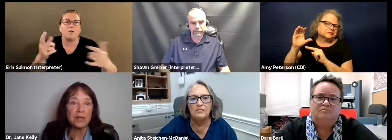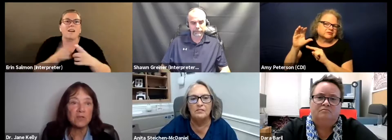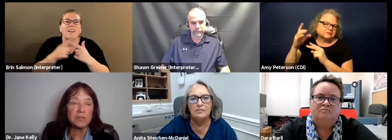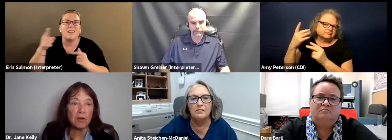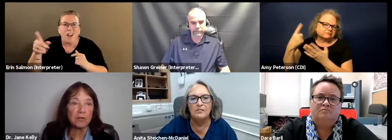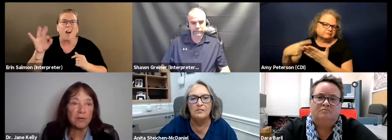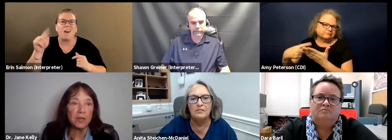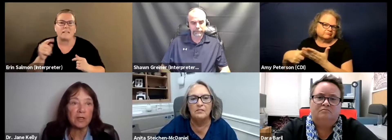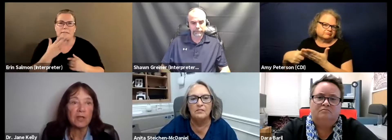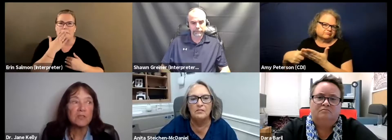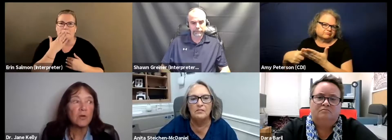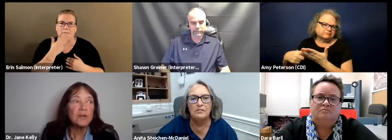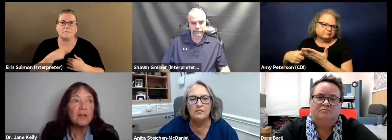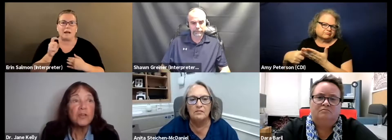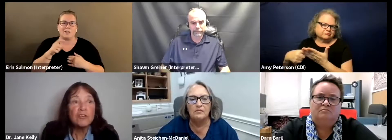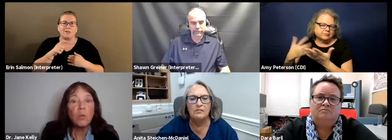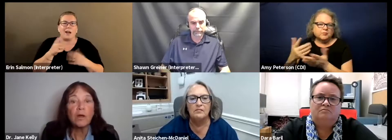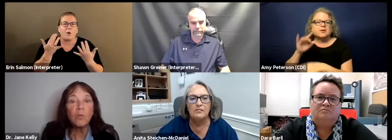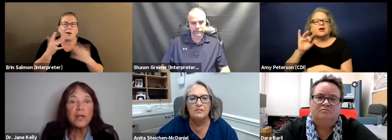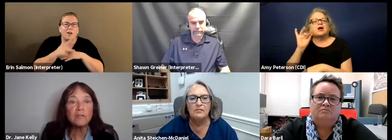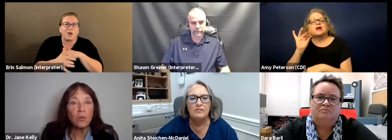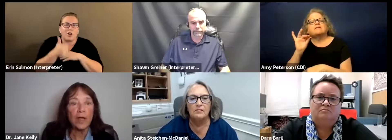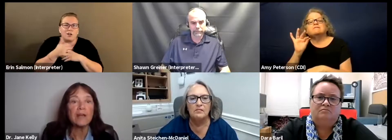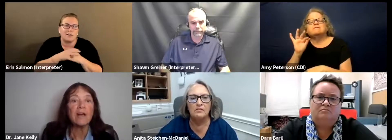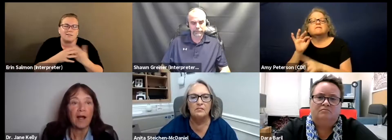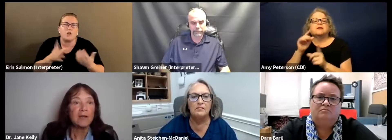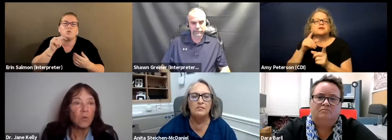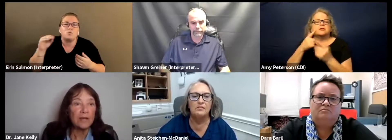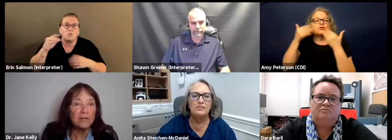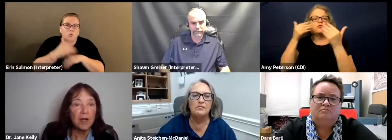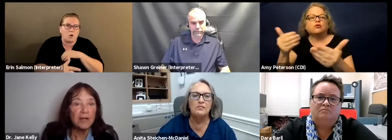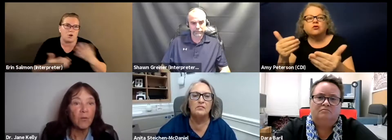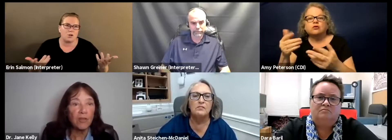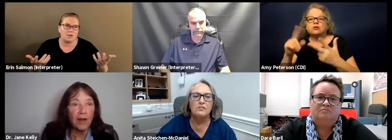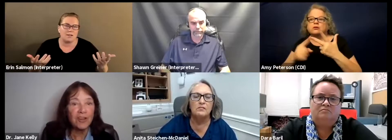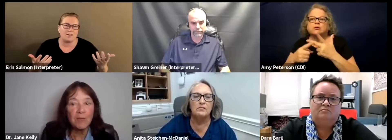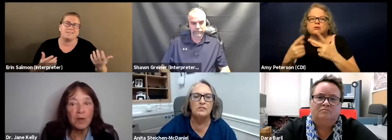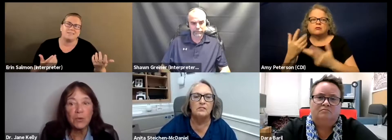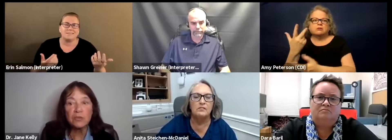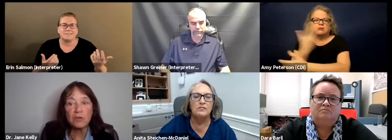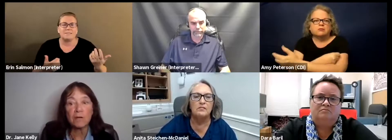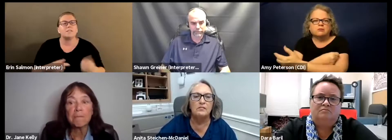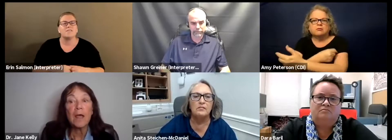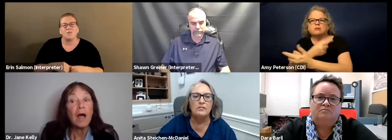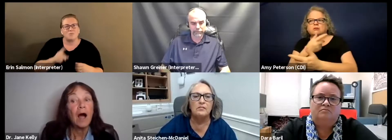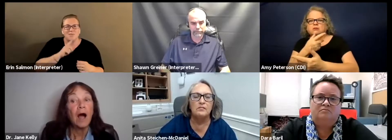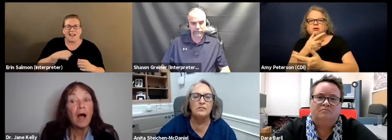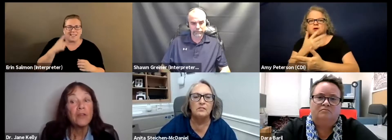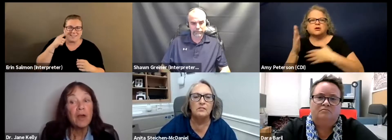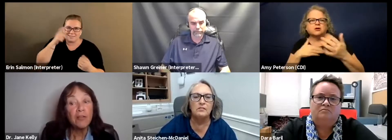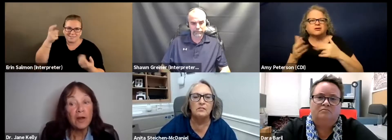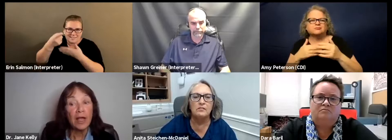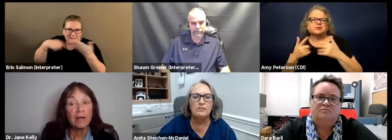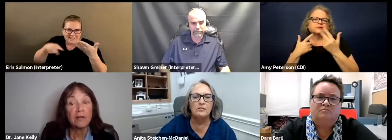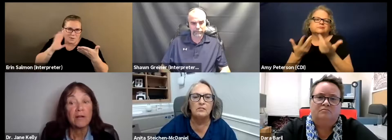the best result from it. So I feel with just 1 week to wait, I can wait to find out whether I should get my booster. On